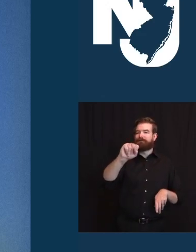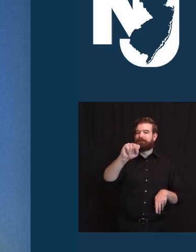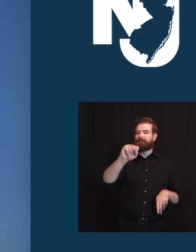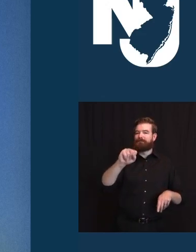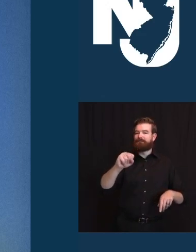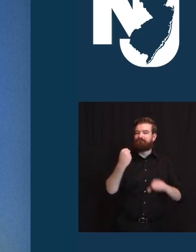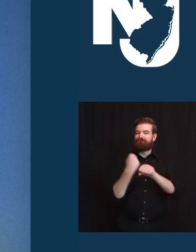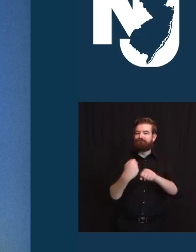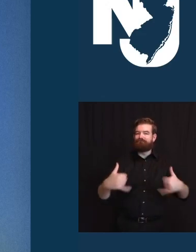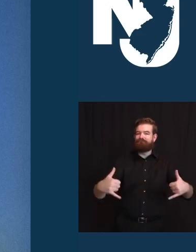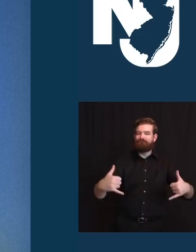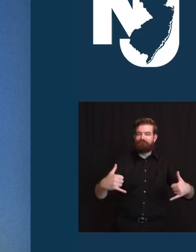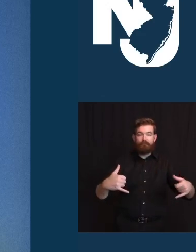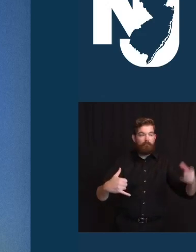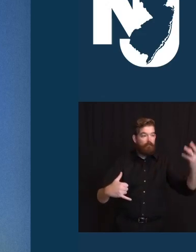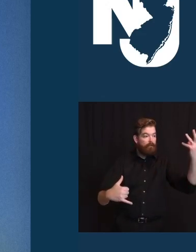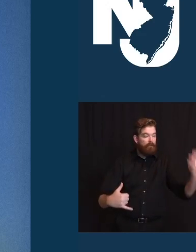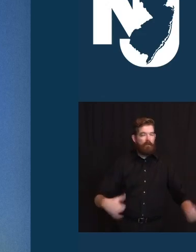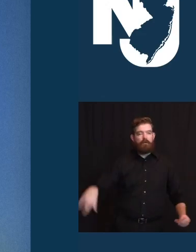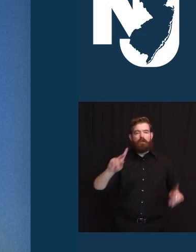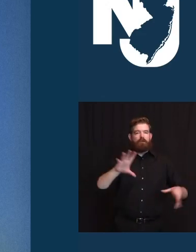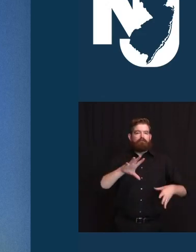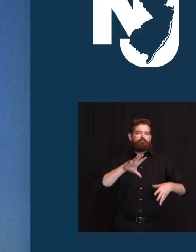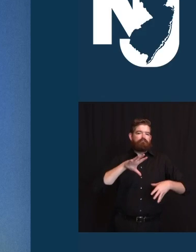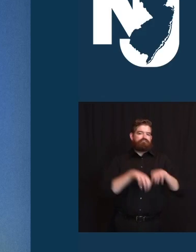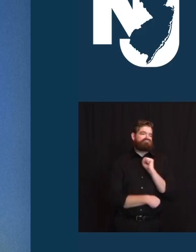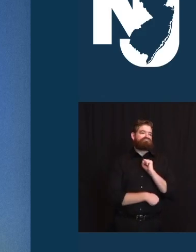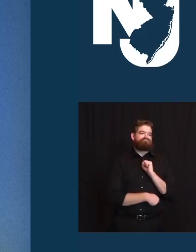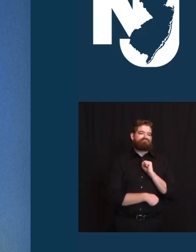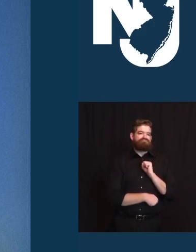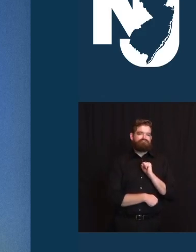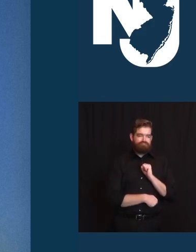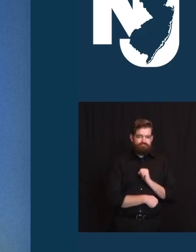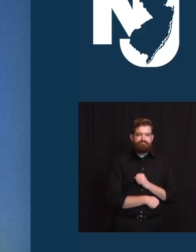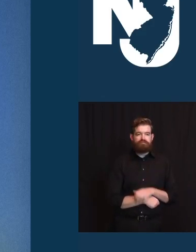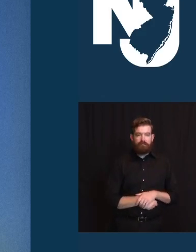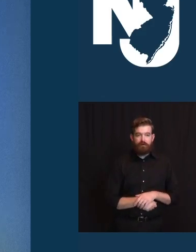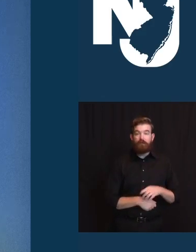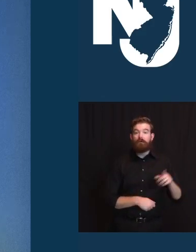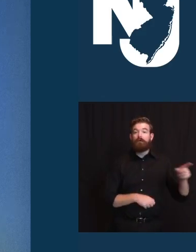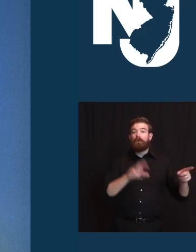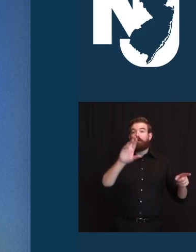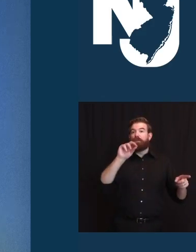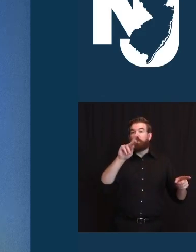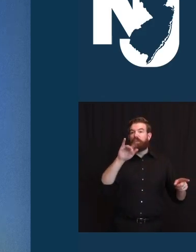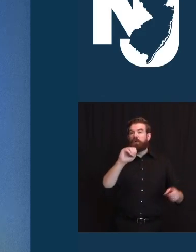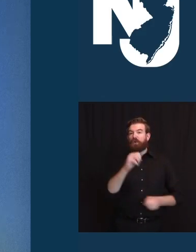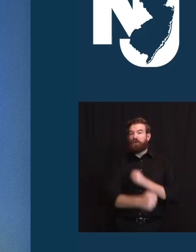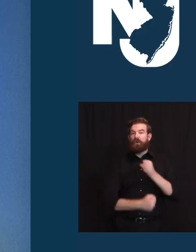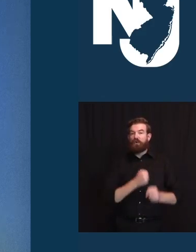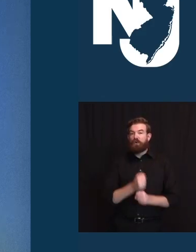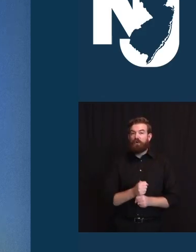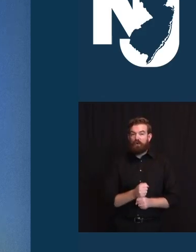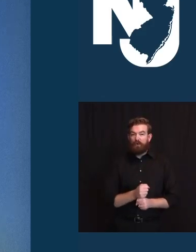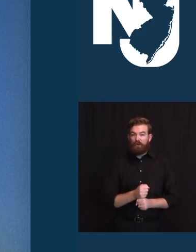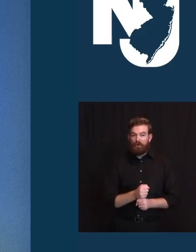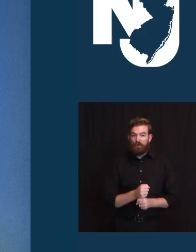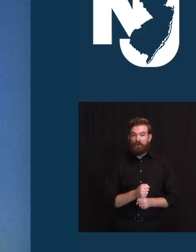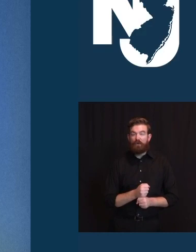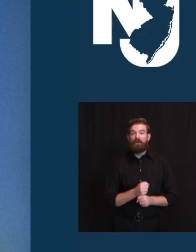second. Even 53 years after his rookie season, Tom Terrific still holds the Mets' single-season records for